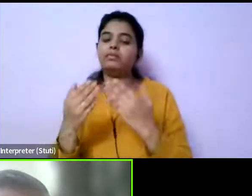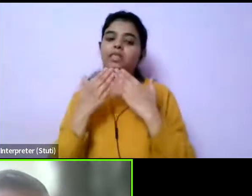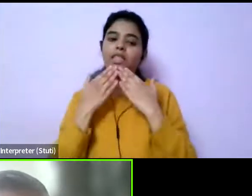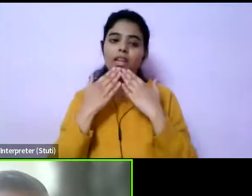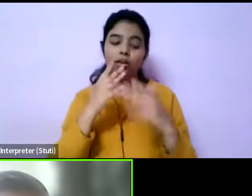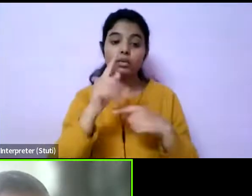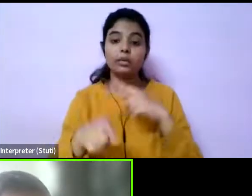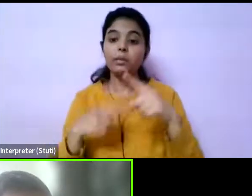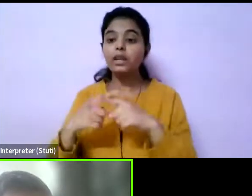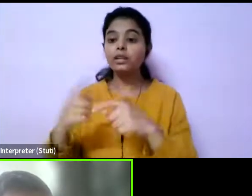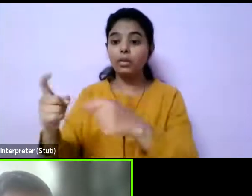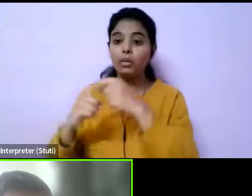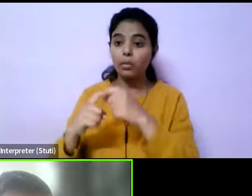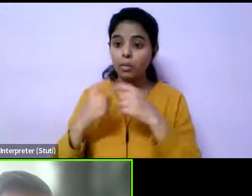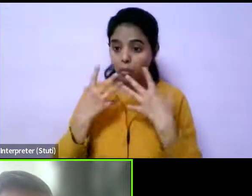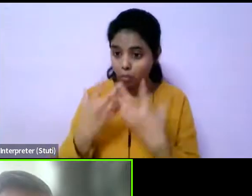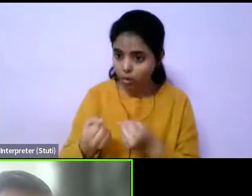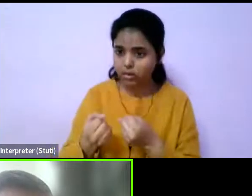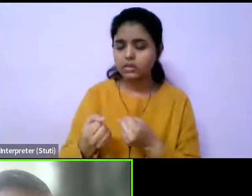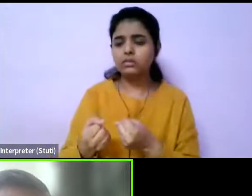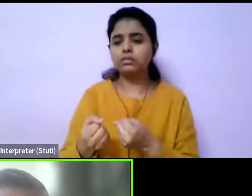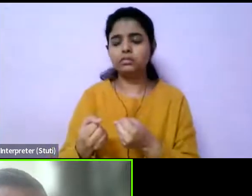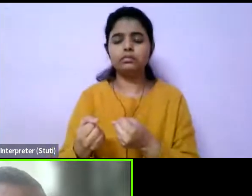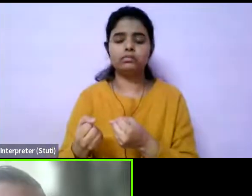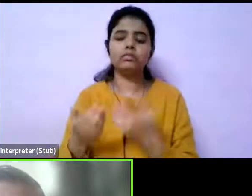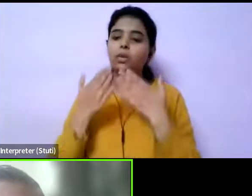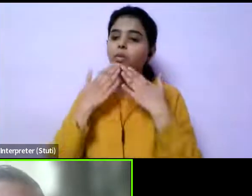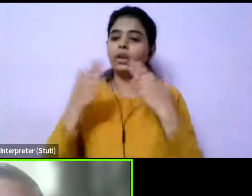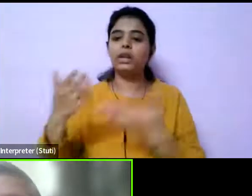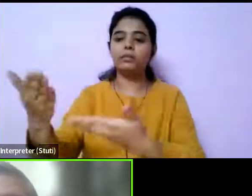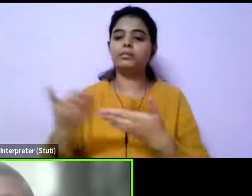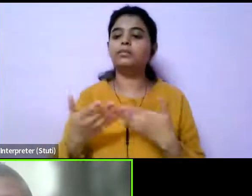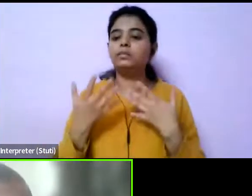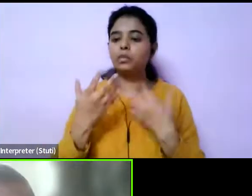If there are any questions or observations, I welcome